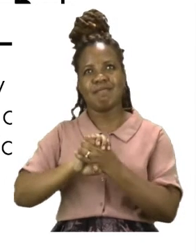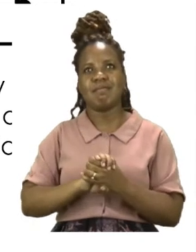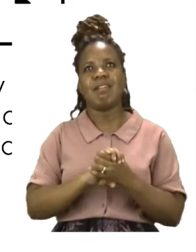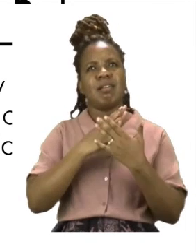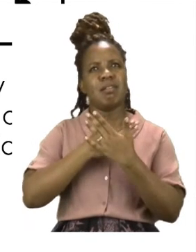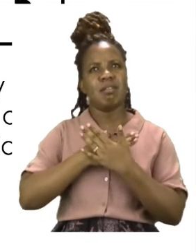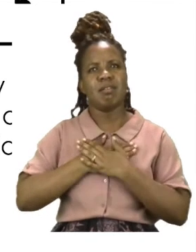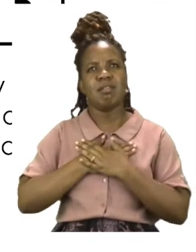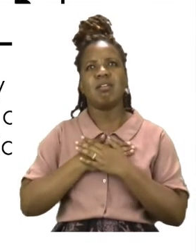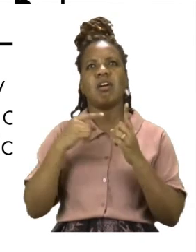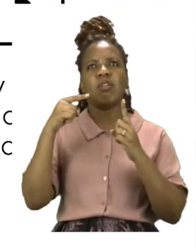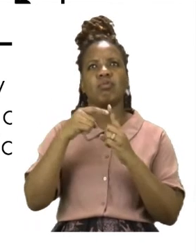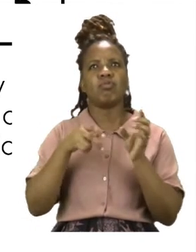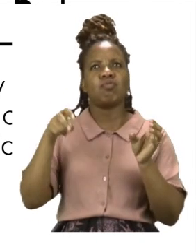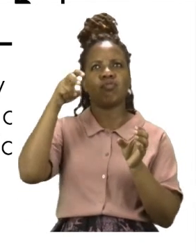of the water.